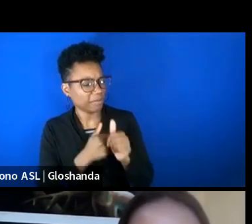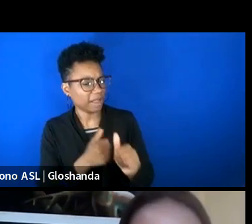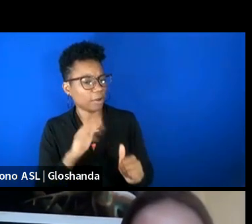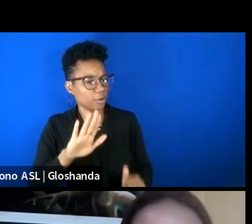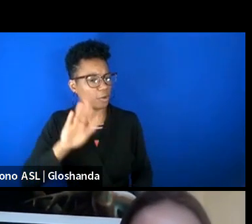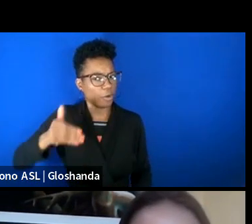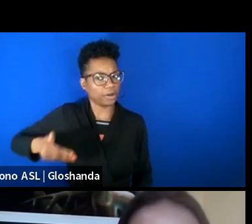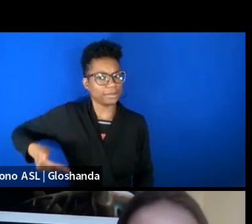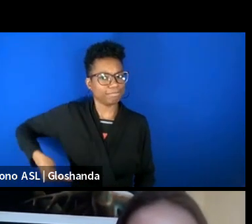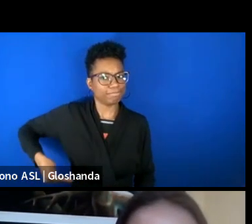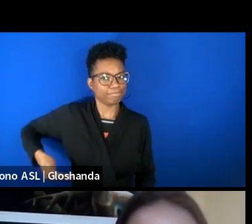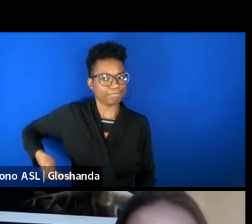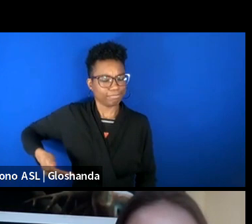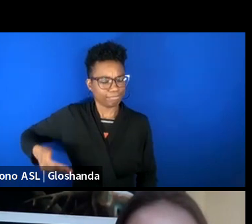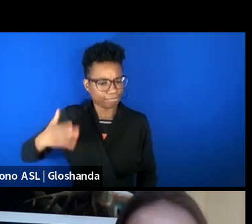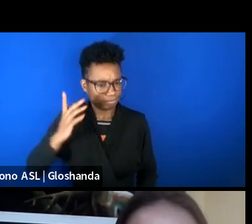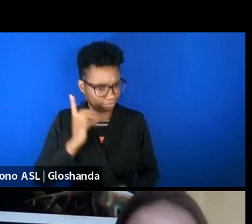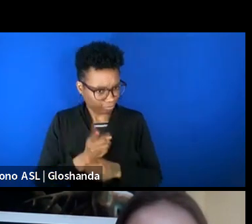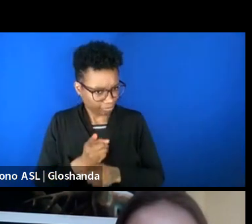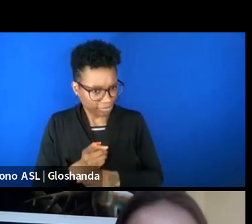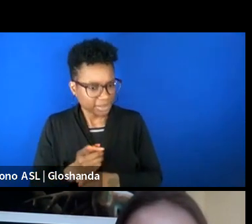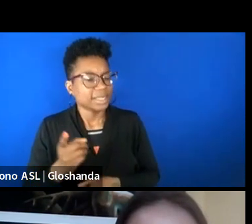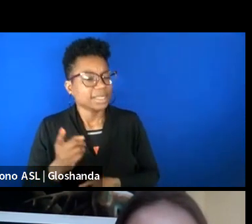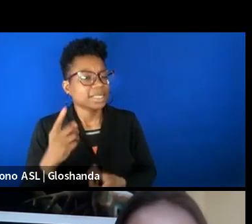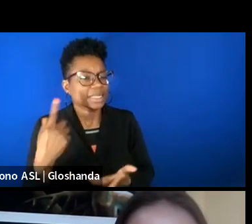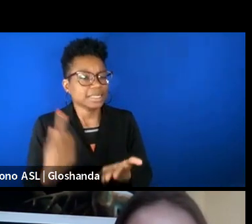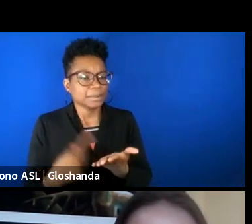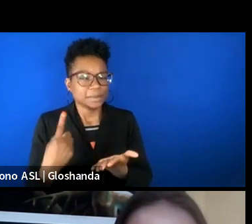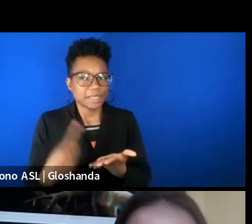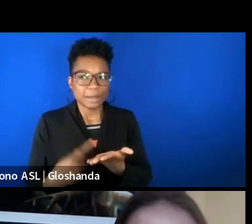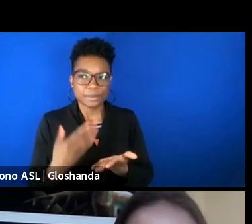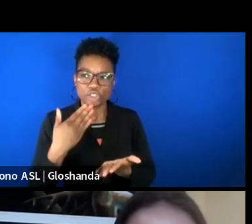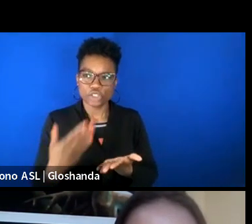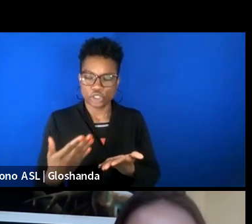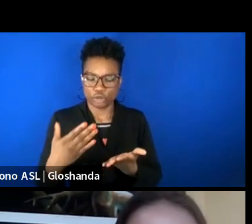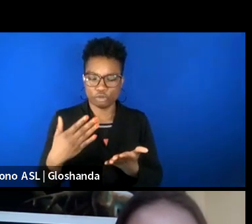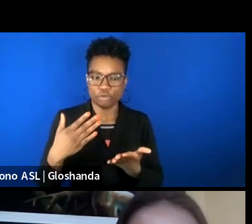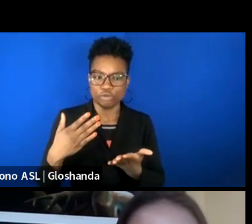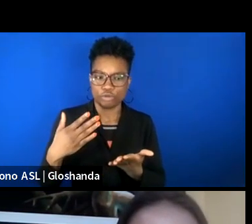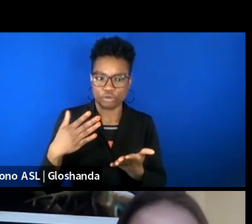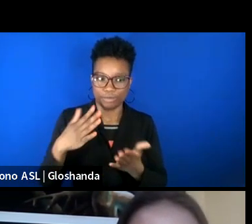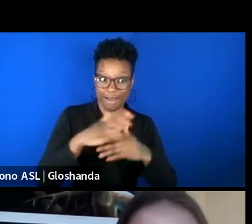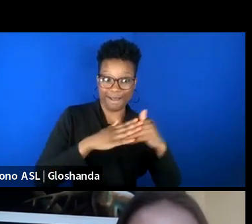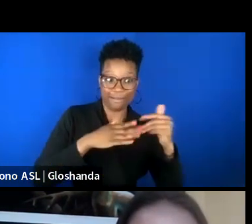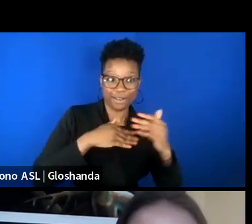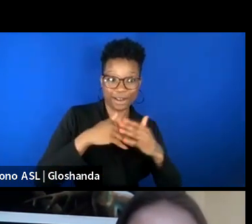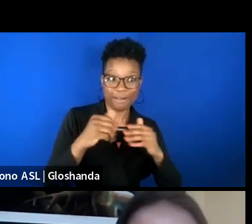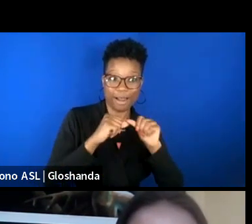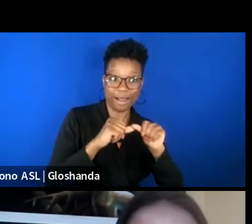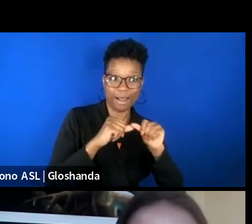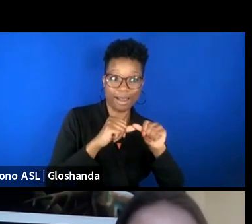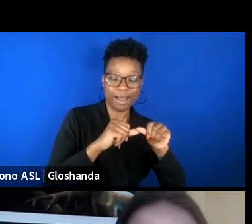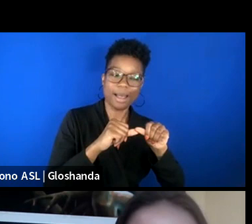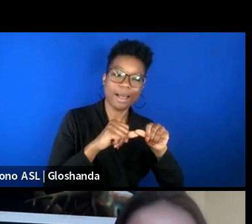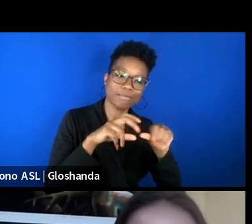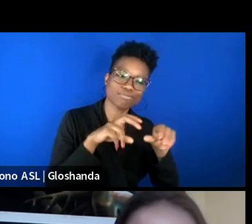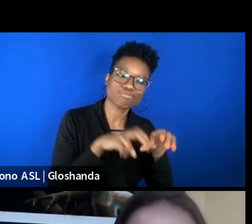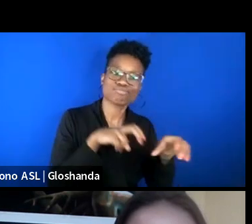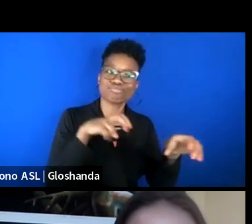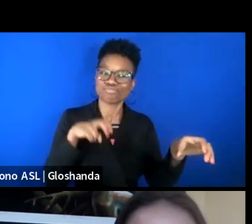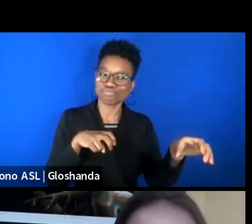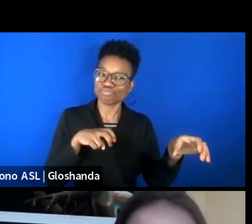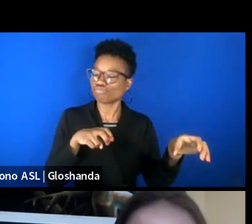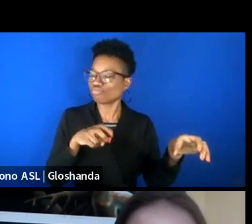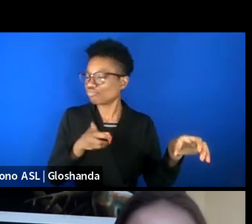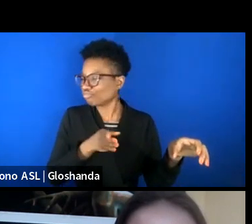I think that it's at times it's good to step outside of that comfort zone. But if that is the